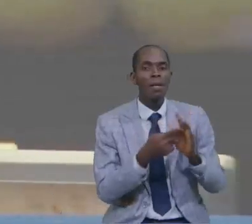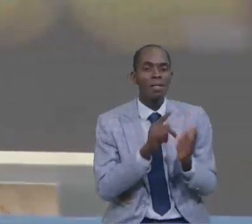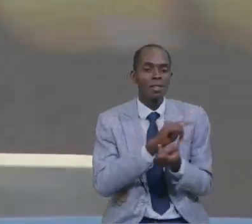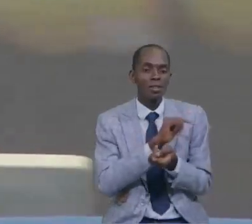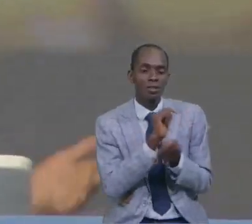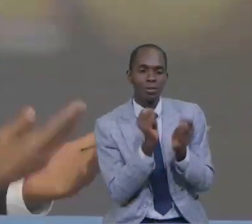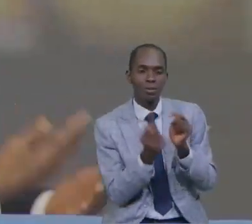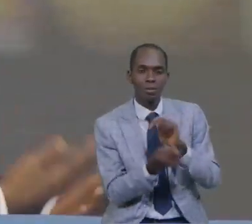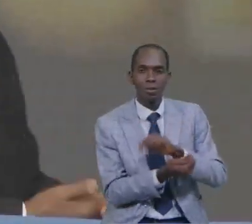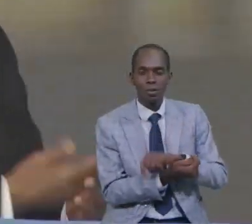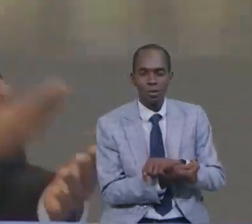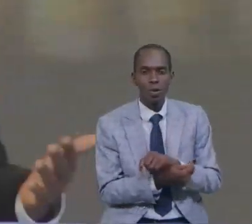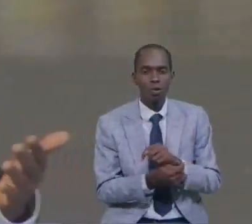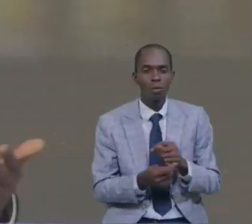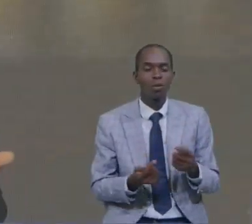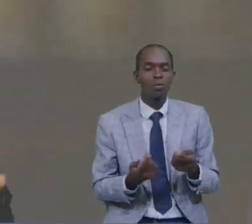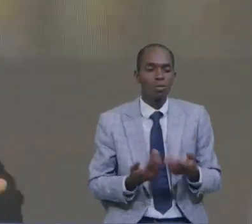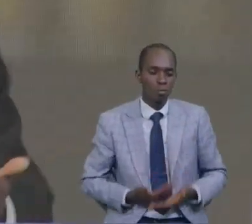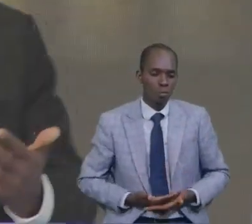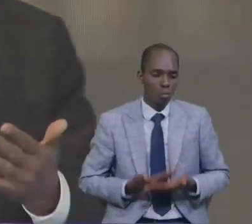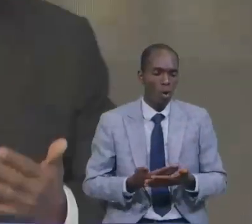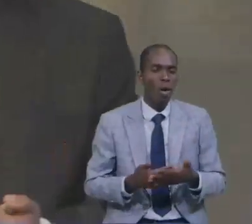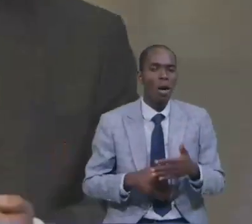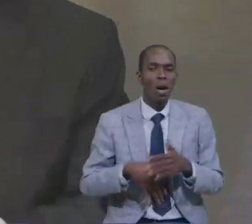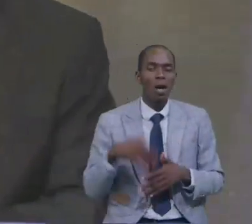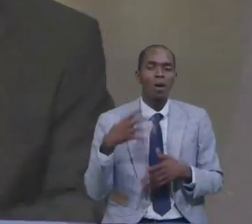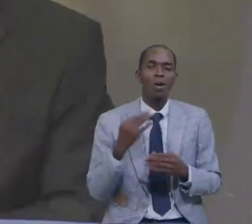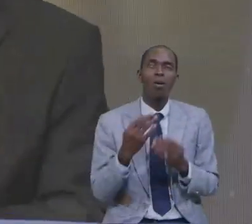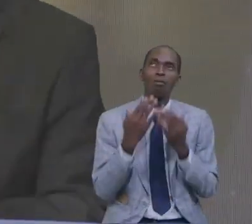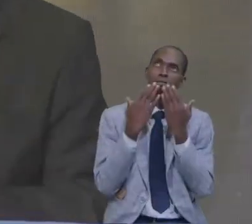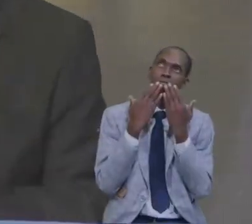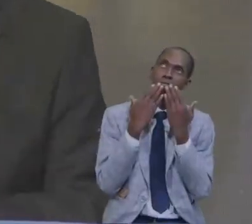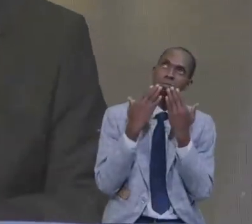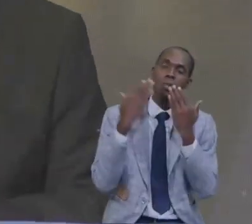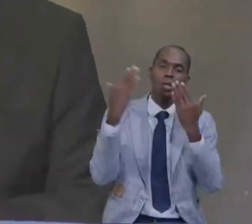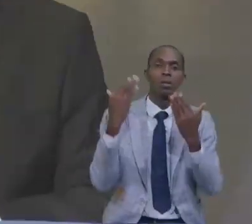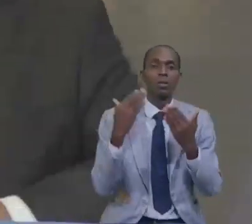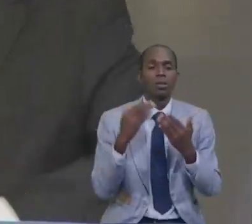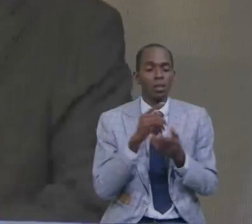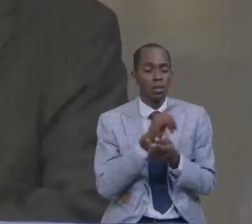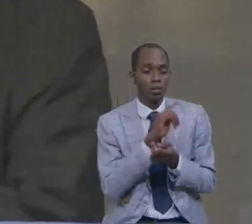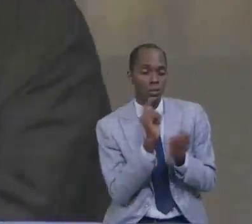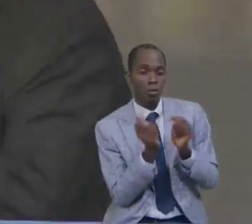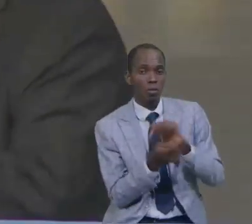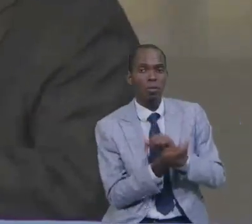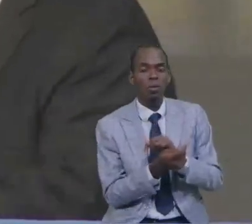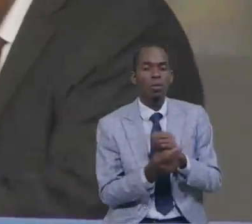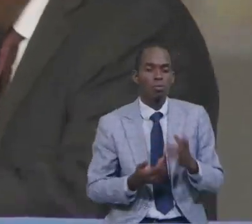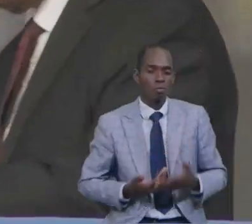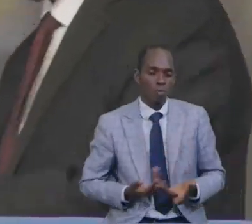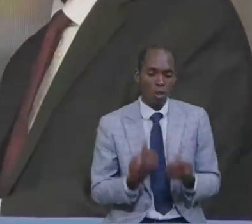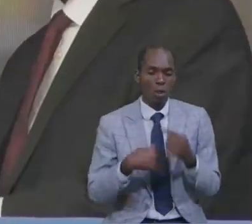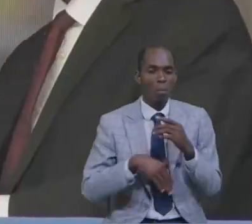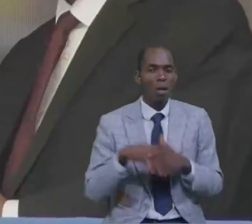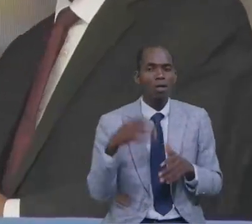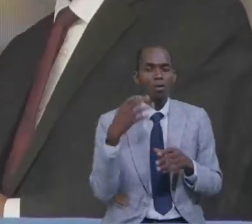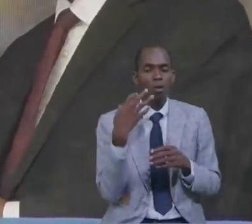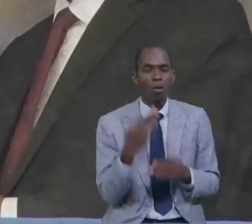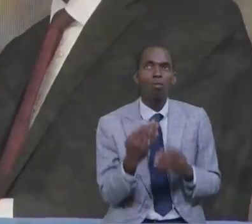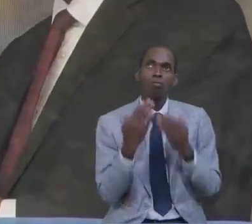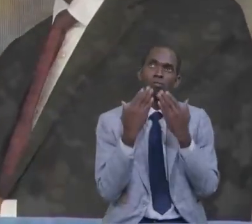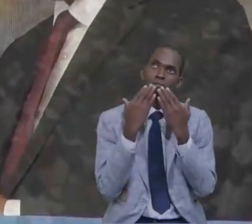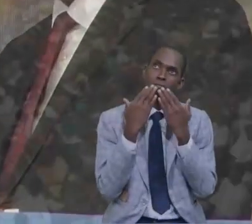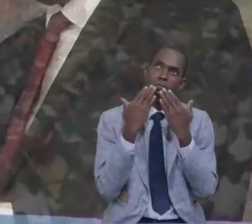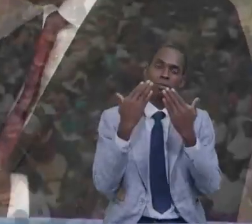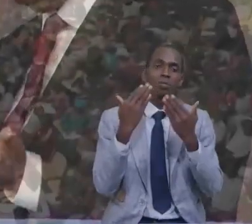of gratitude. Christ died for me. I am grateful. Christ gave all on